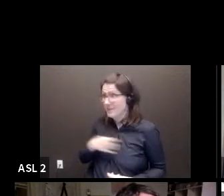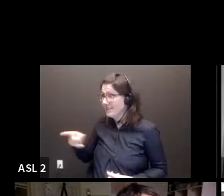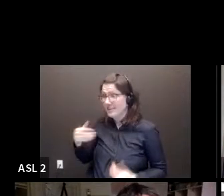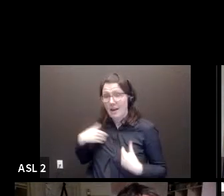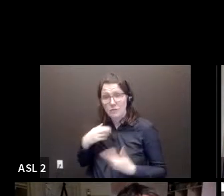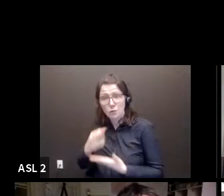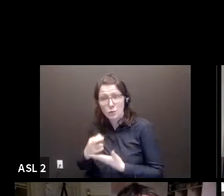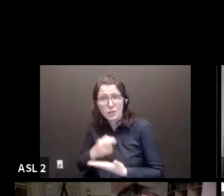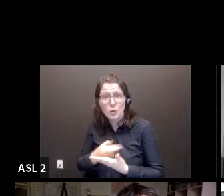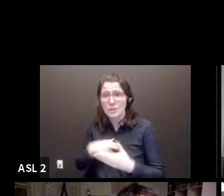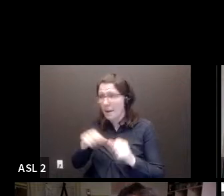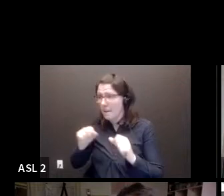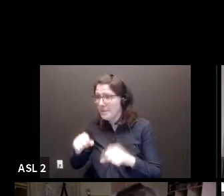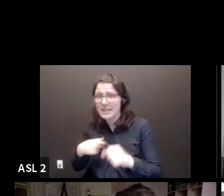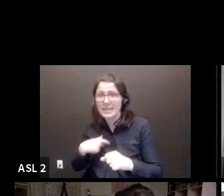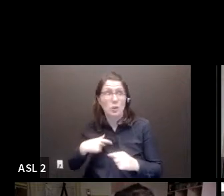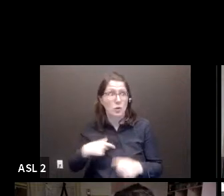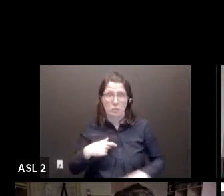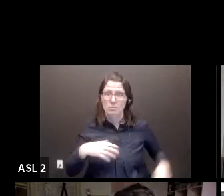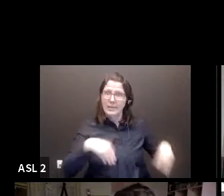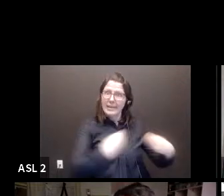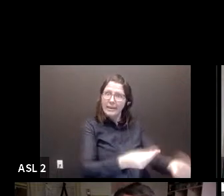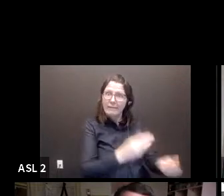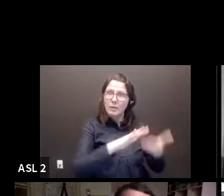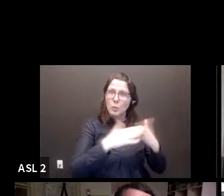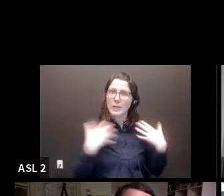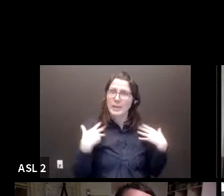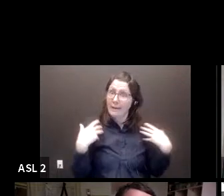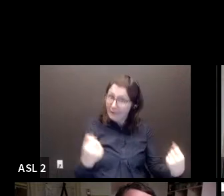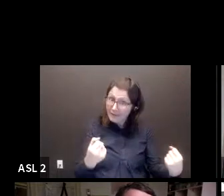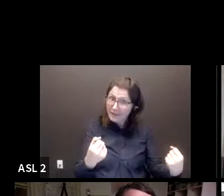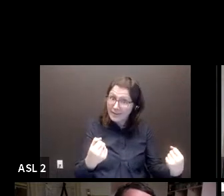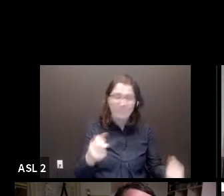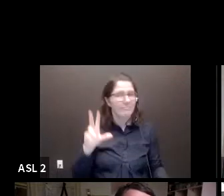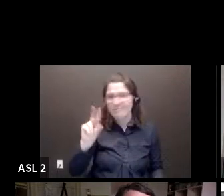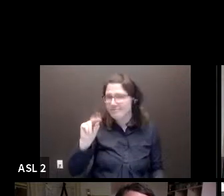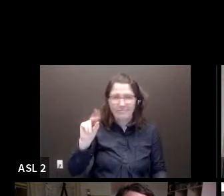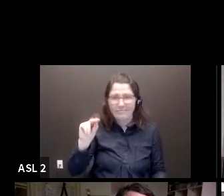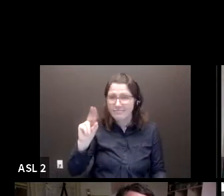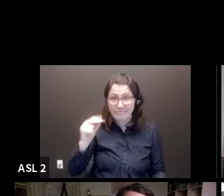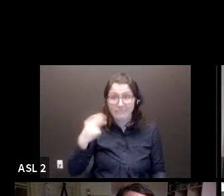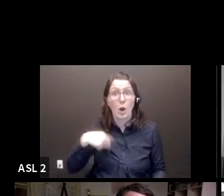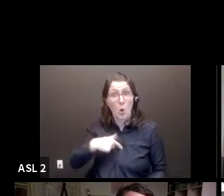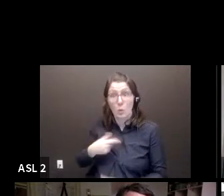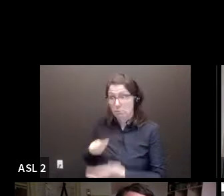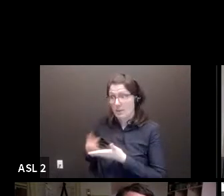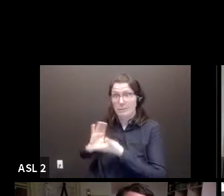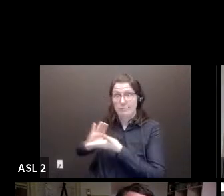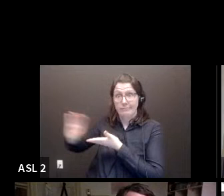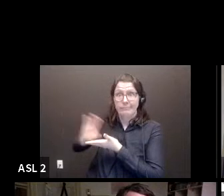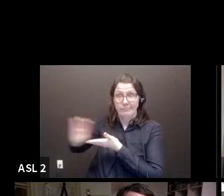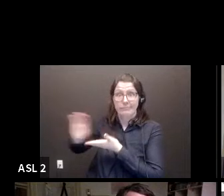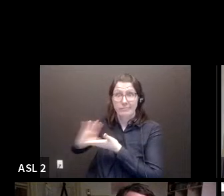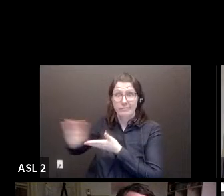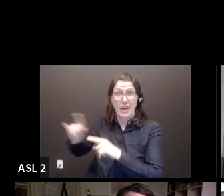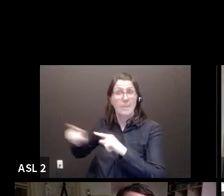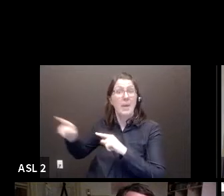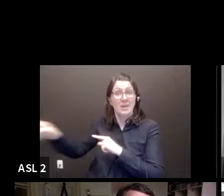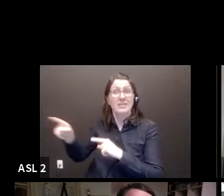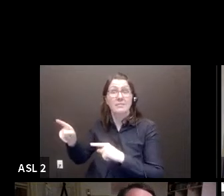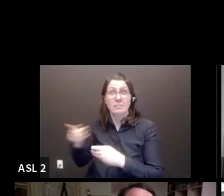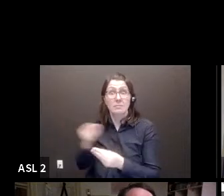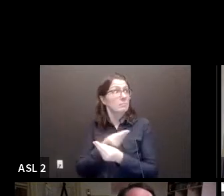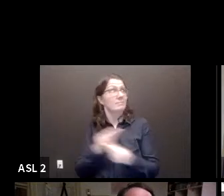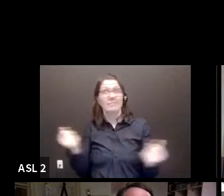prevent or heal communities uh source of pain so even if we're paying paying them you know their solvency rates are low you know take toronto for